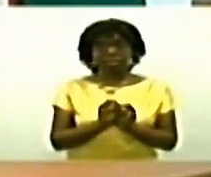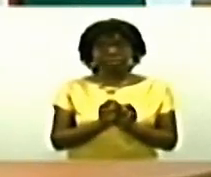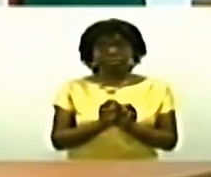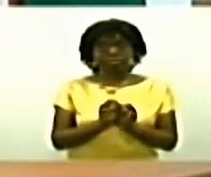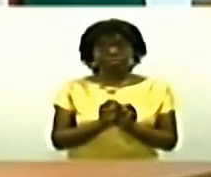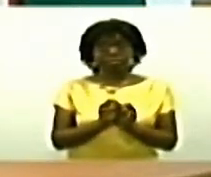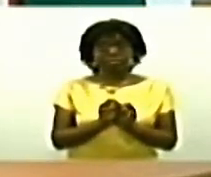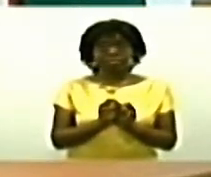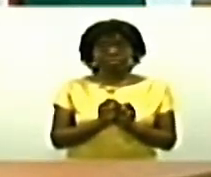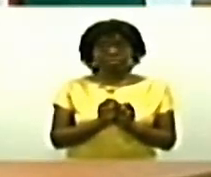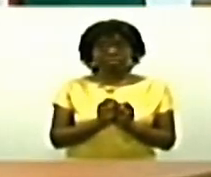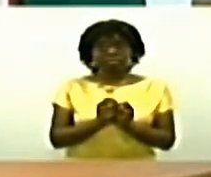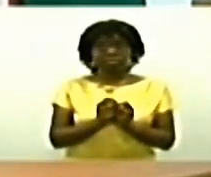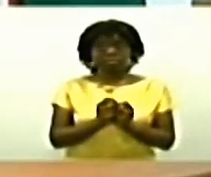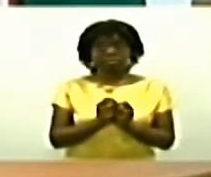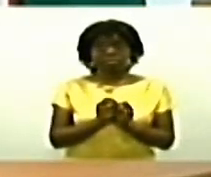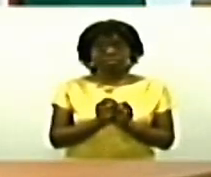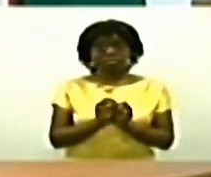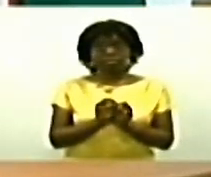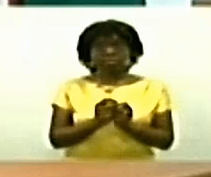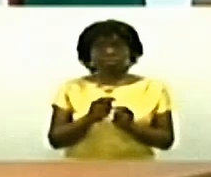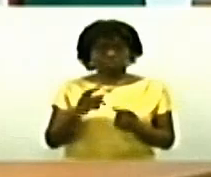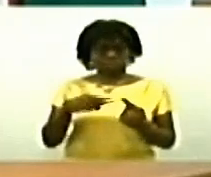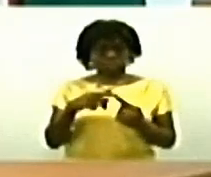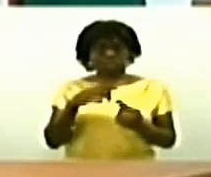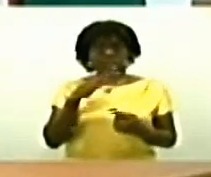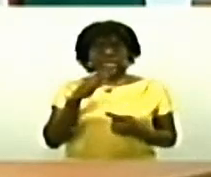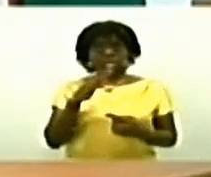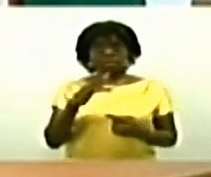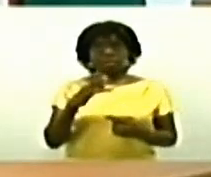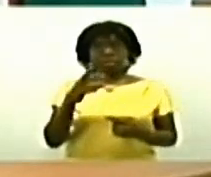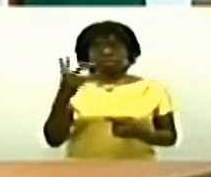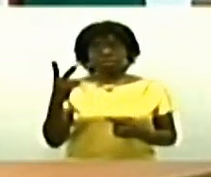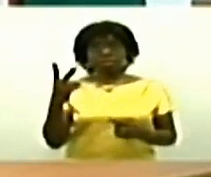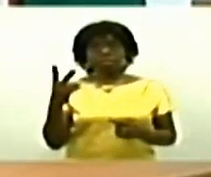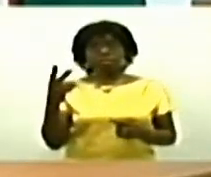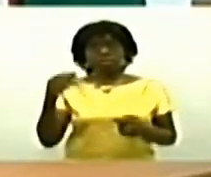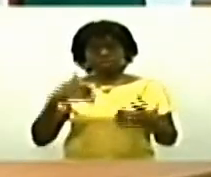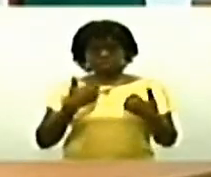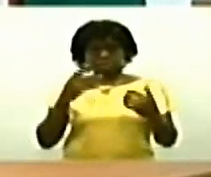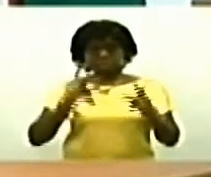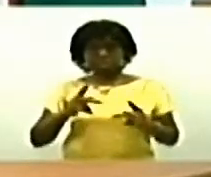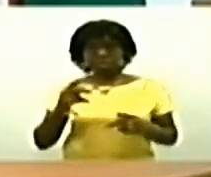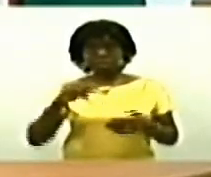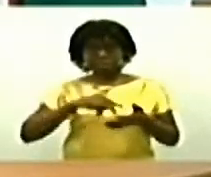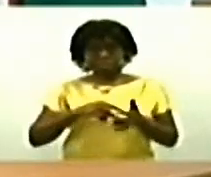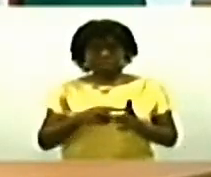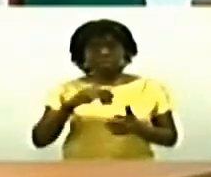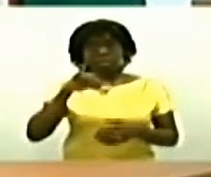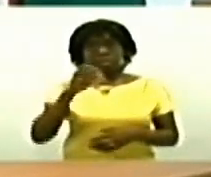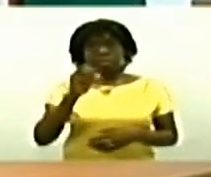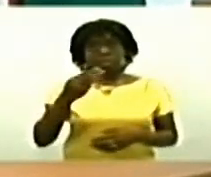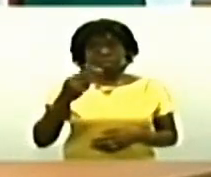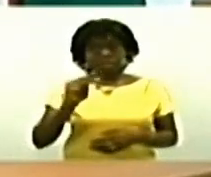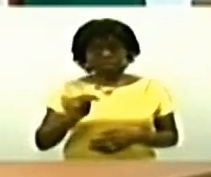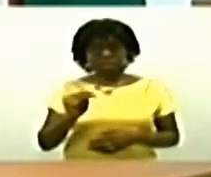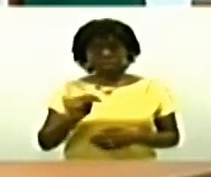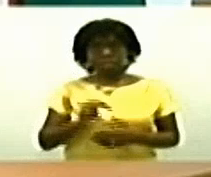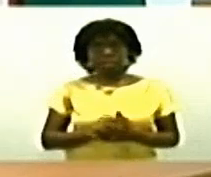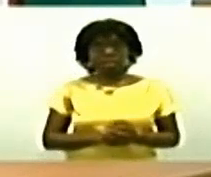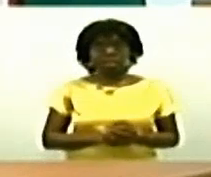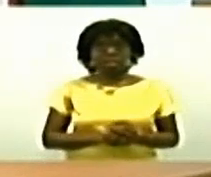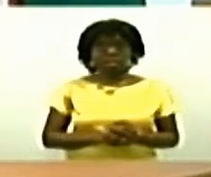Judd? No, well, when I spoke about the two youngsters, I meant Judd. I mean, Judd in particular.